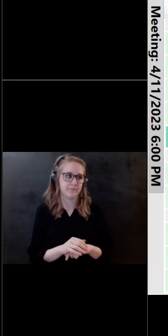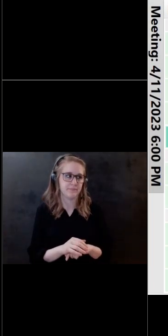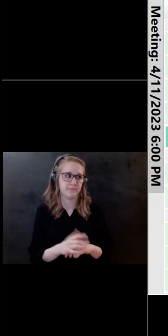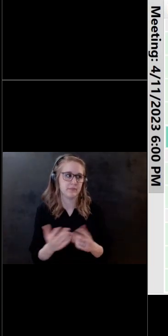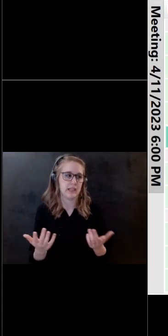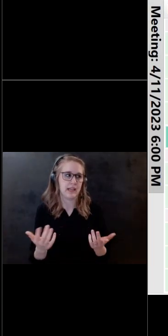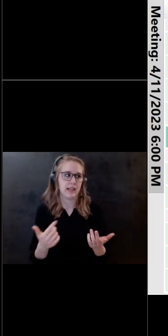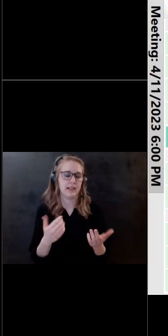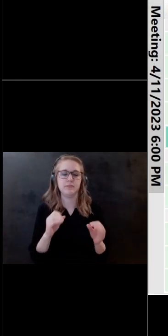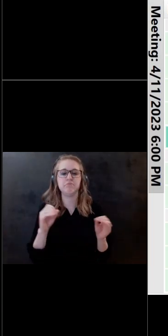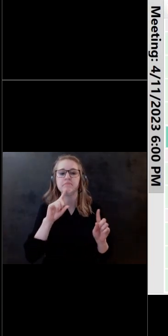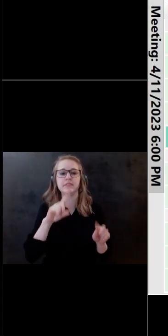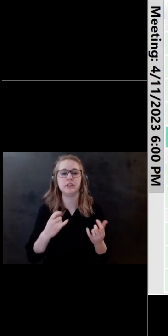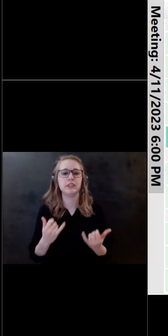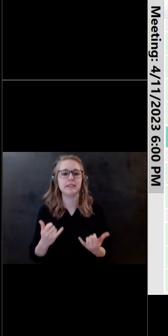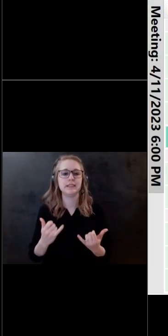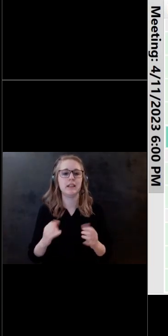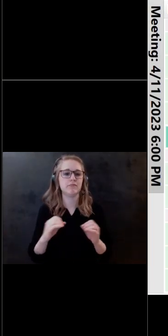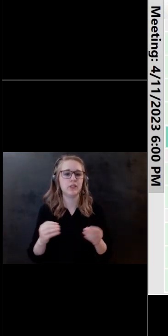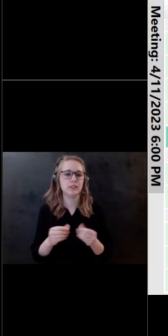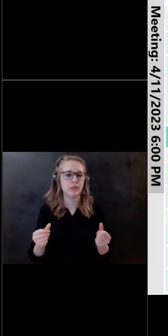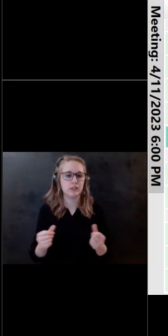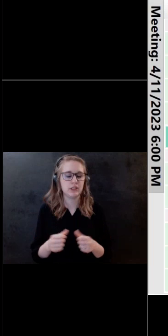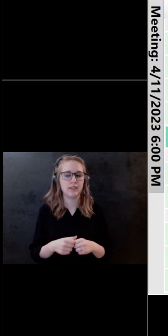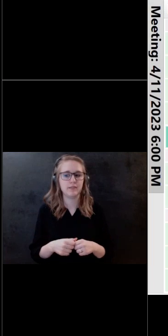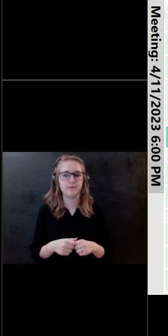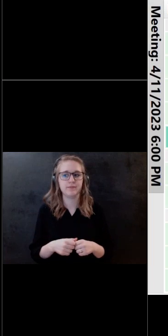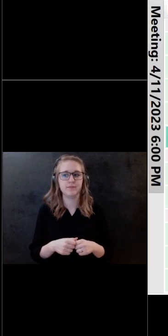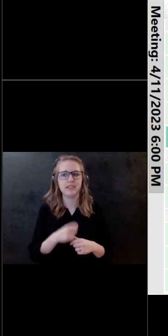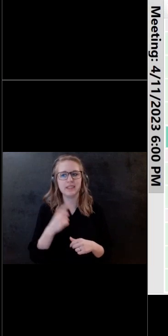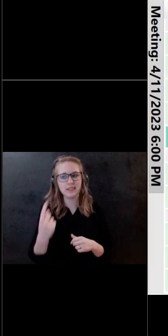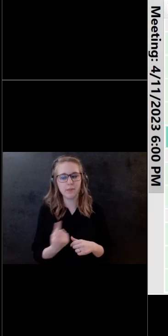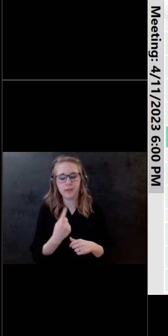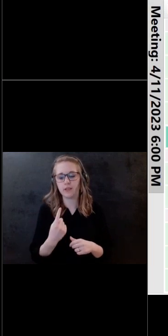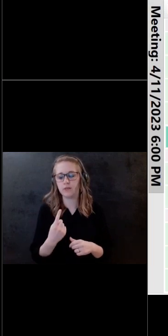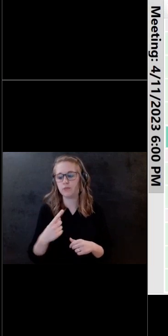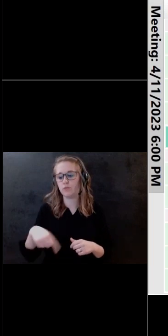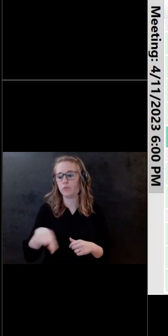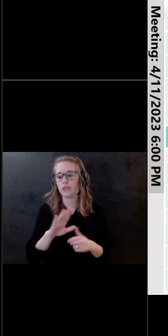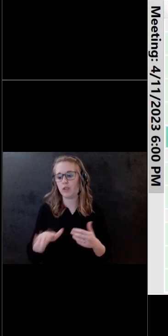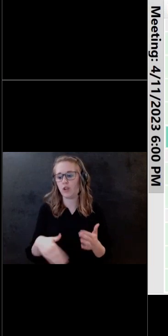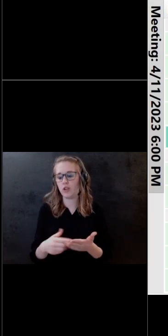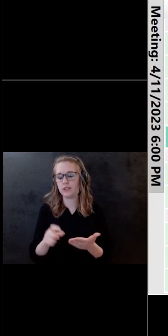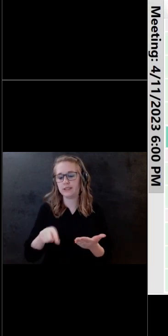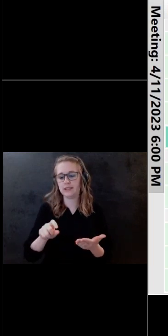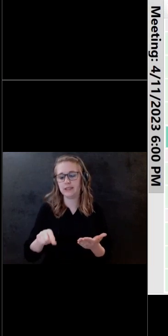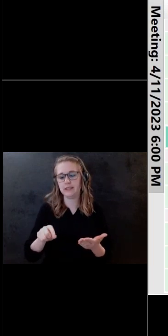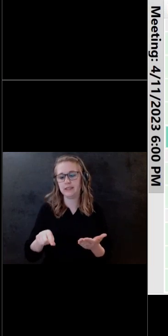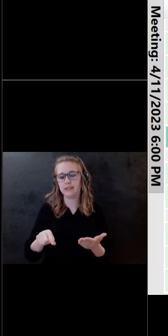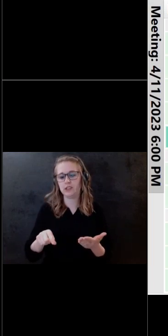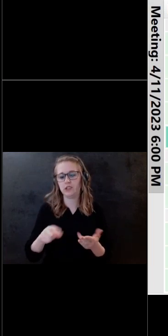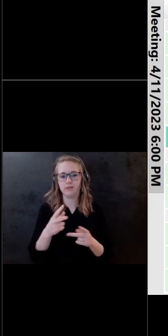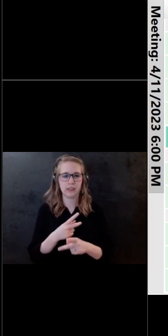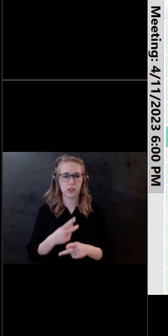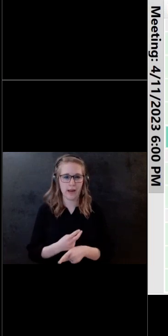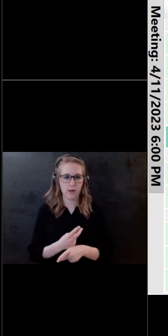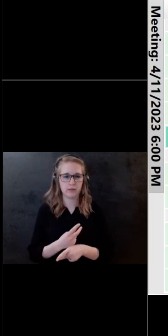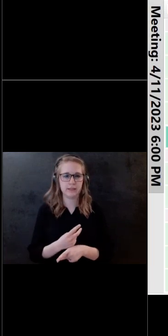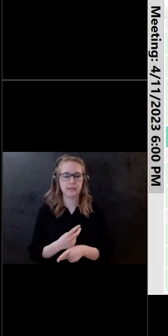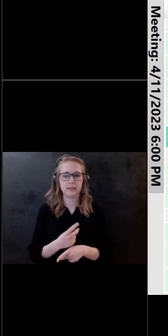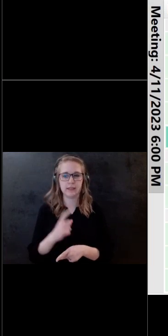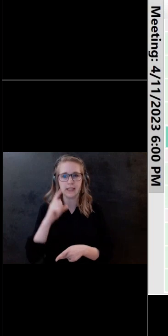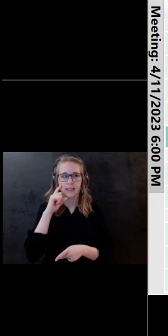I don't have an answer. I don't have a solution, but it's something that we all need to figure out, because I think that